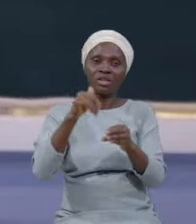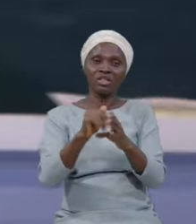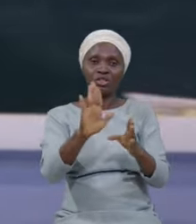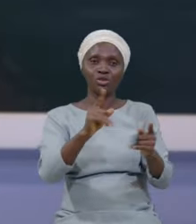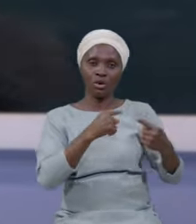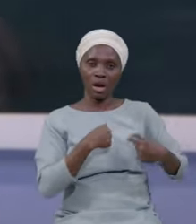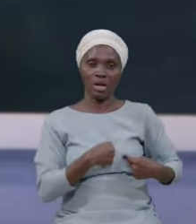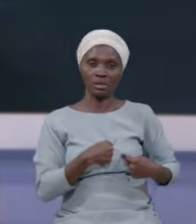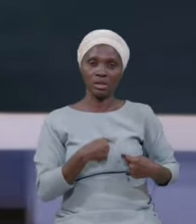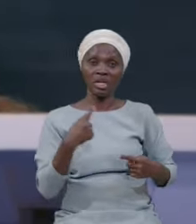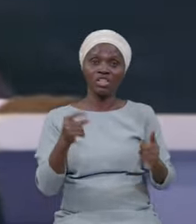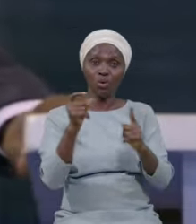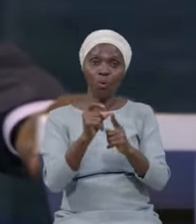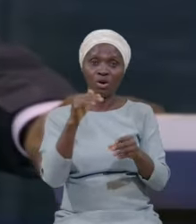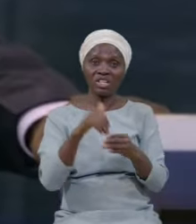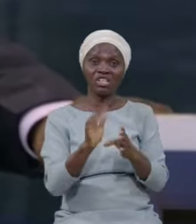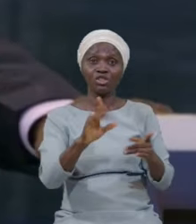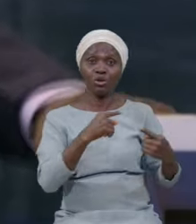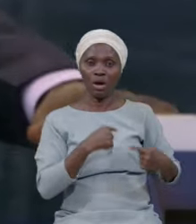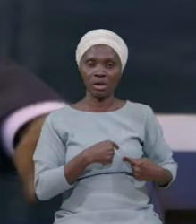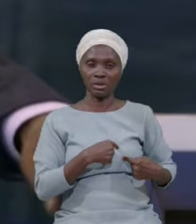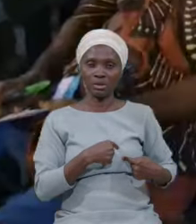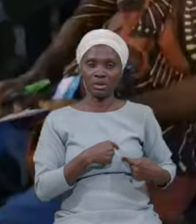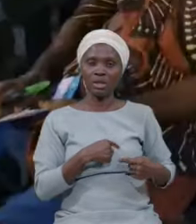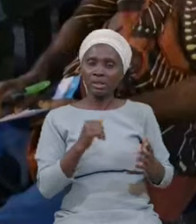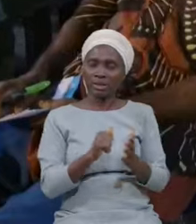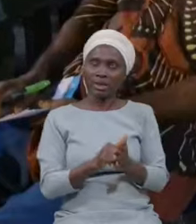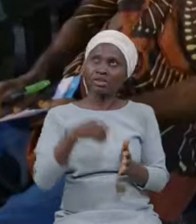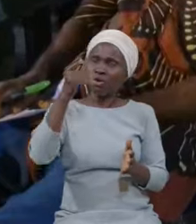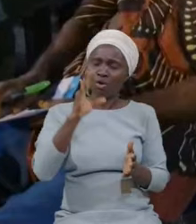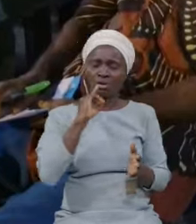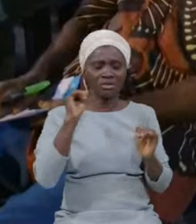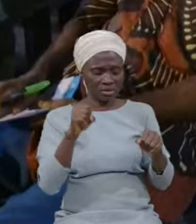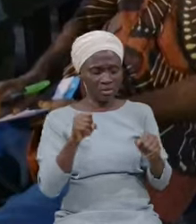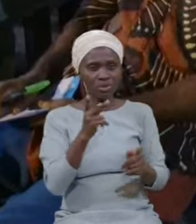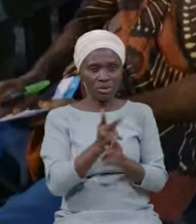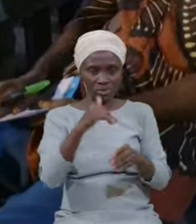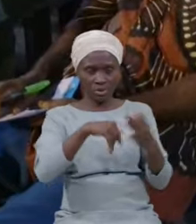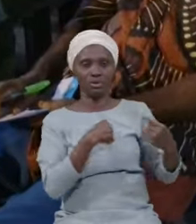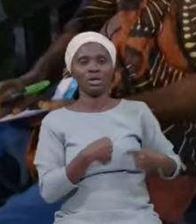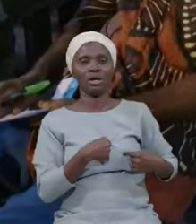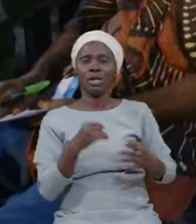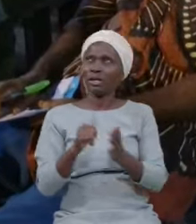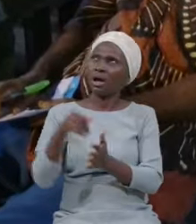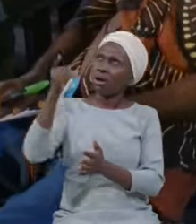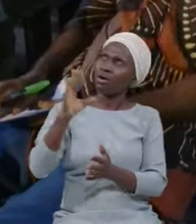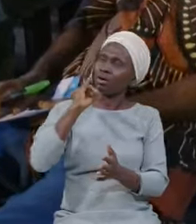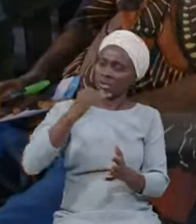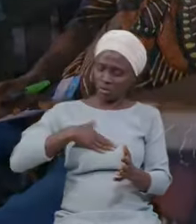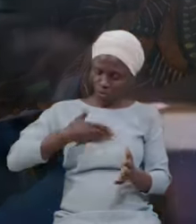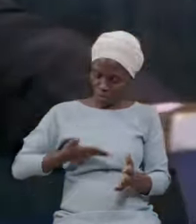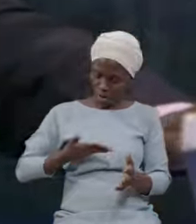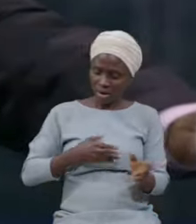that God is able, lay that in your heart. That God is willing, lay that in your heart. That God